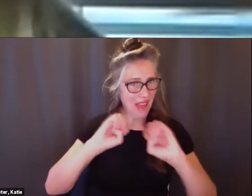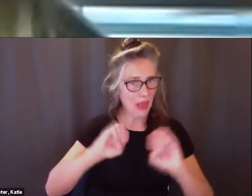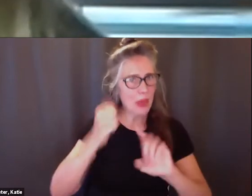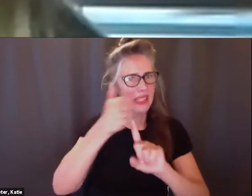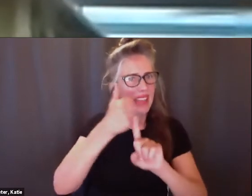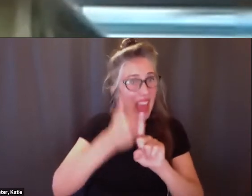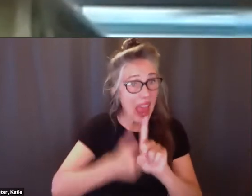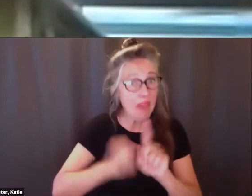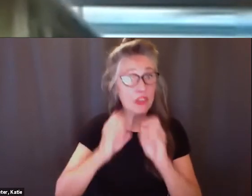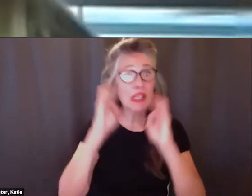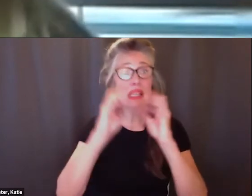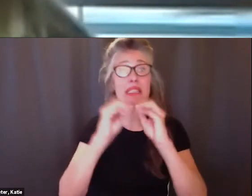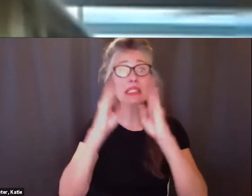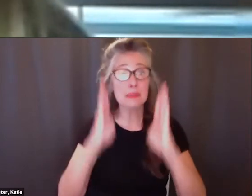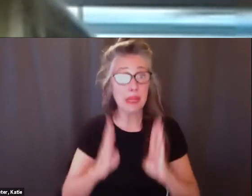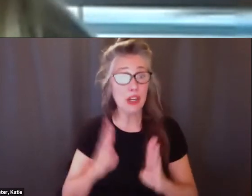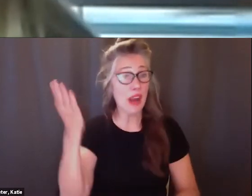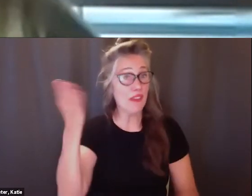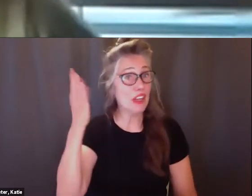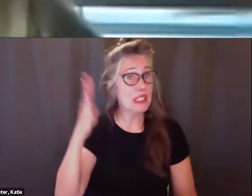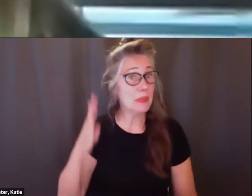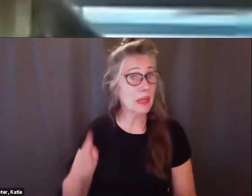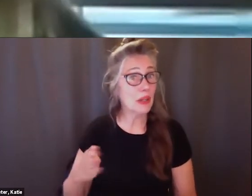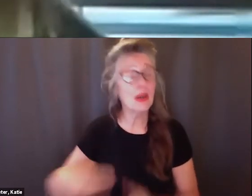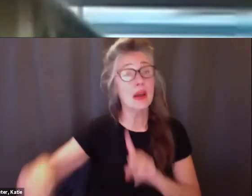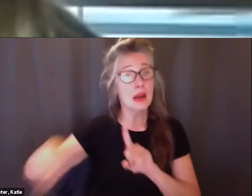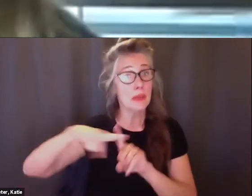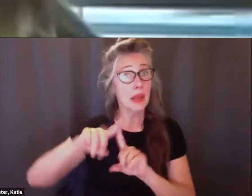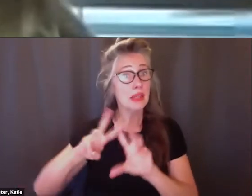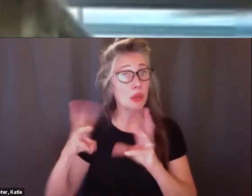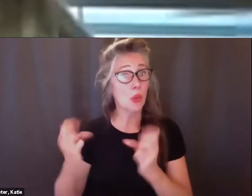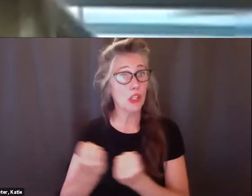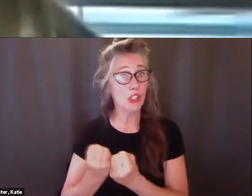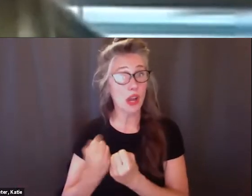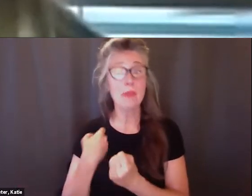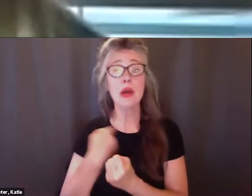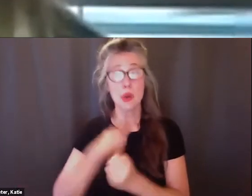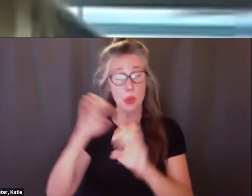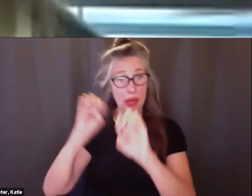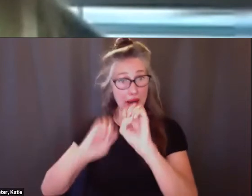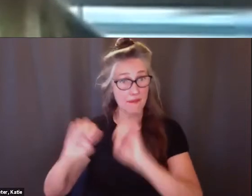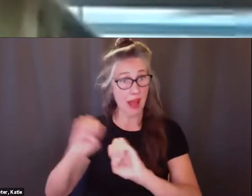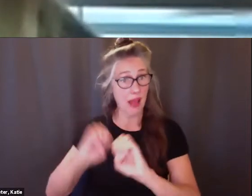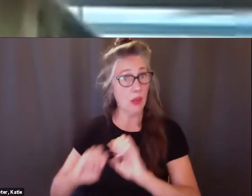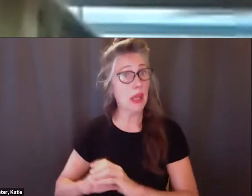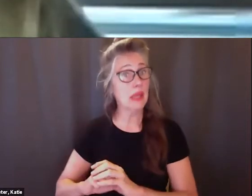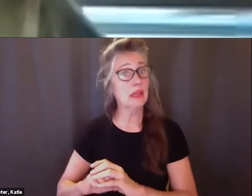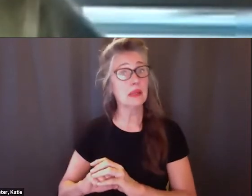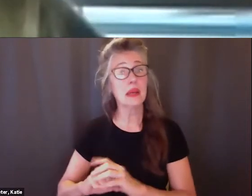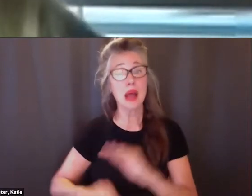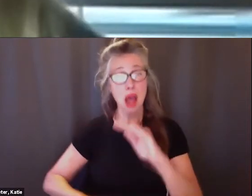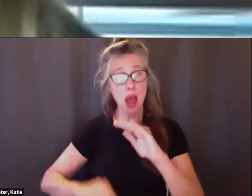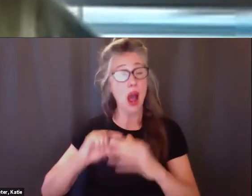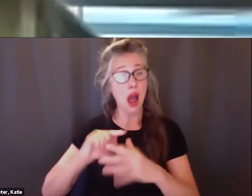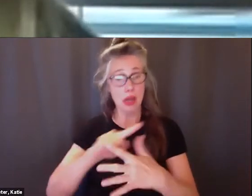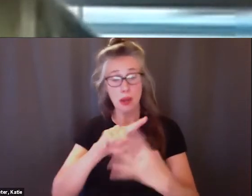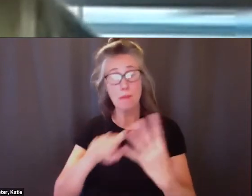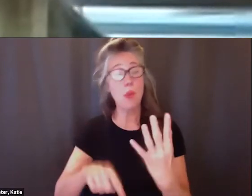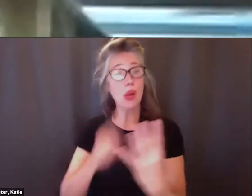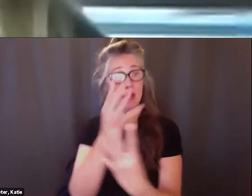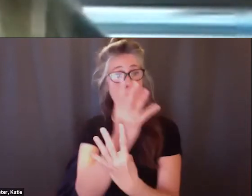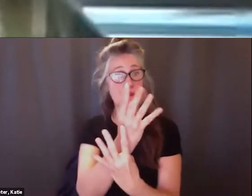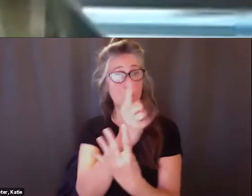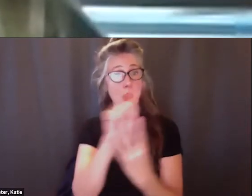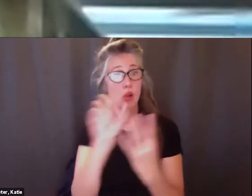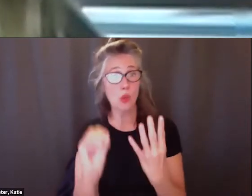keynote speaker session as well as all of our workshops. And these were evaluated up to 4-point scale. And what we can